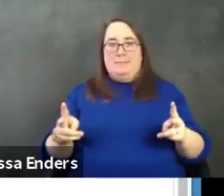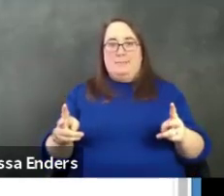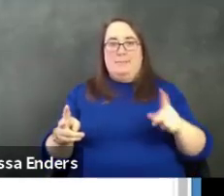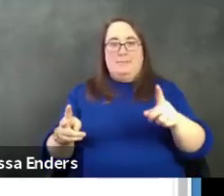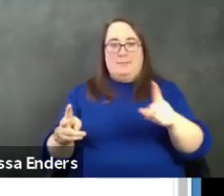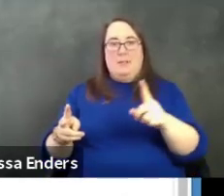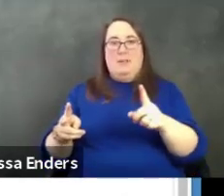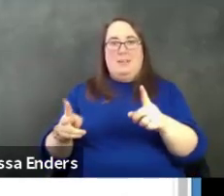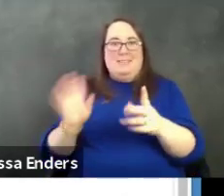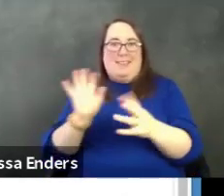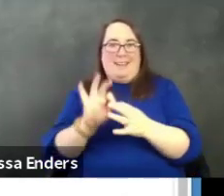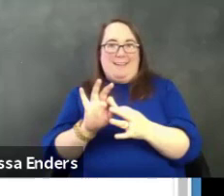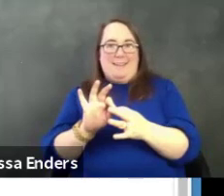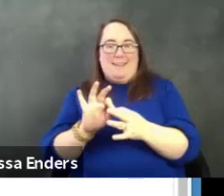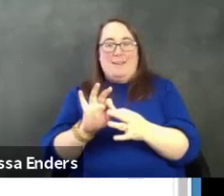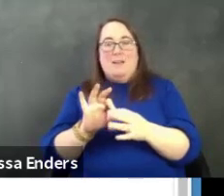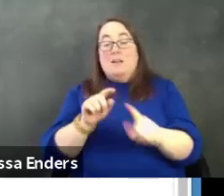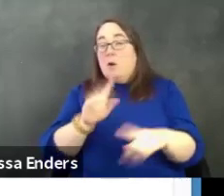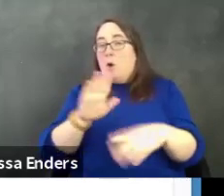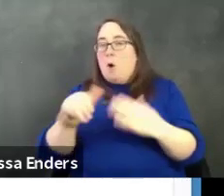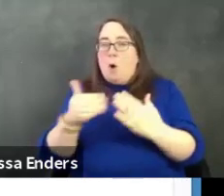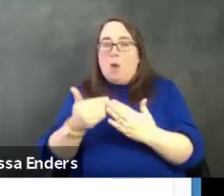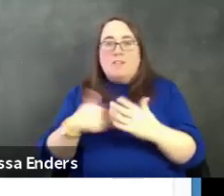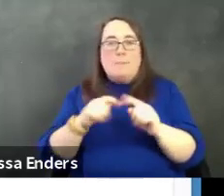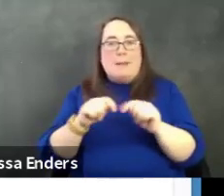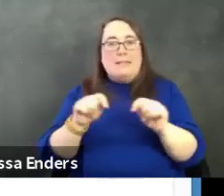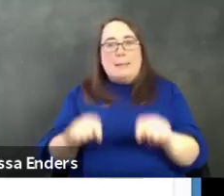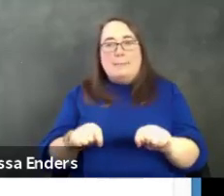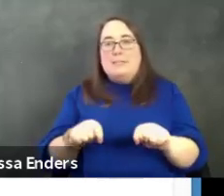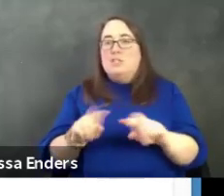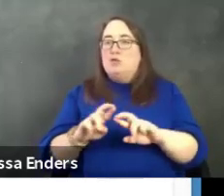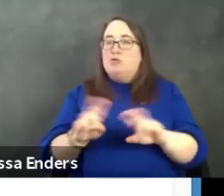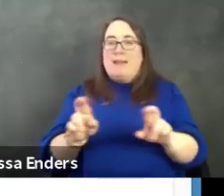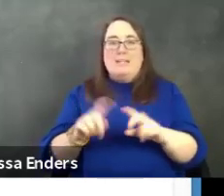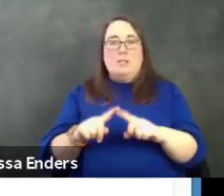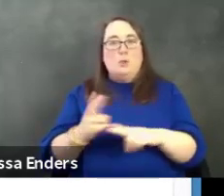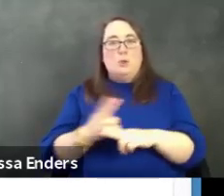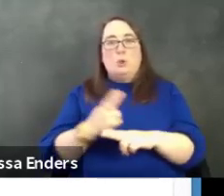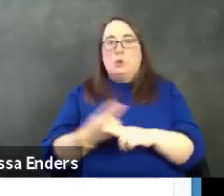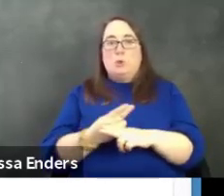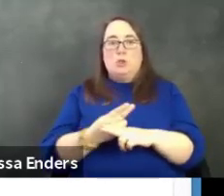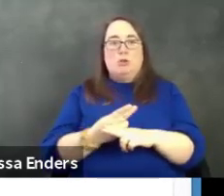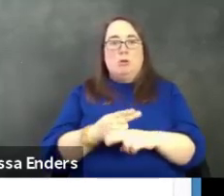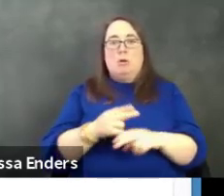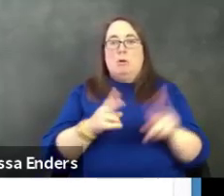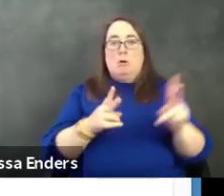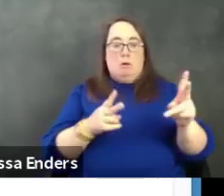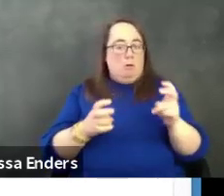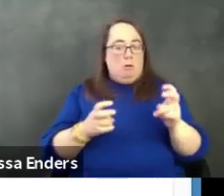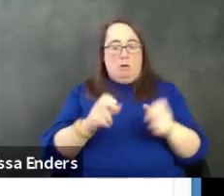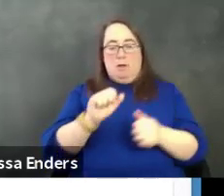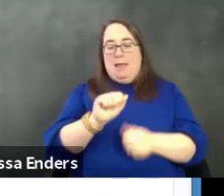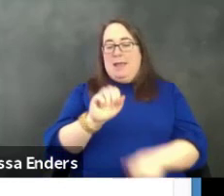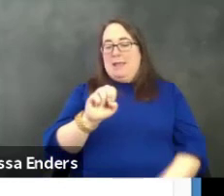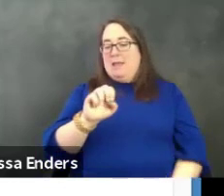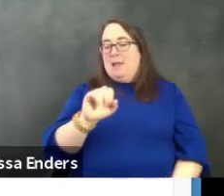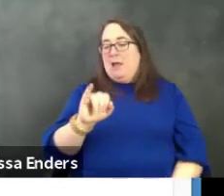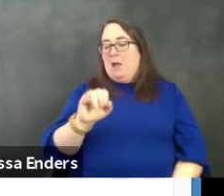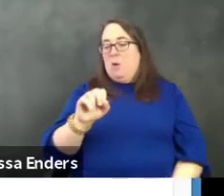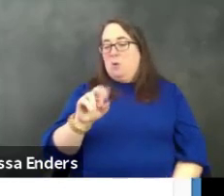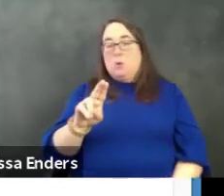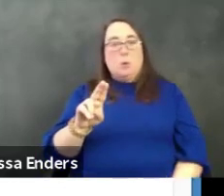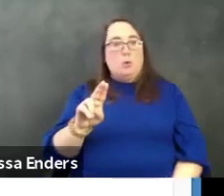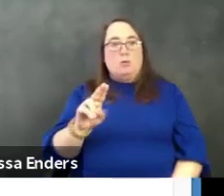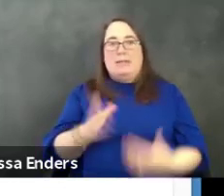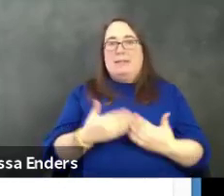link. These are all my templates. These are ready to use templates, so I can grab this AEIOU, the paper chat. I just